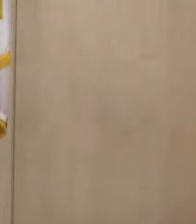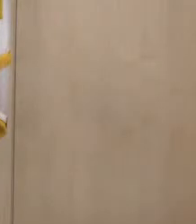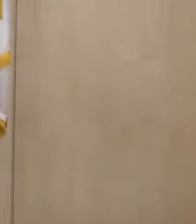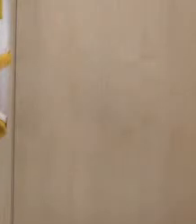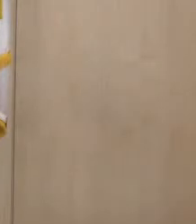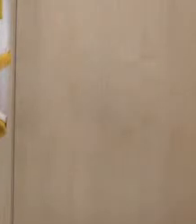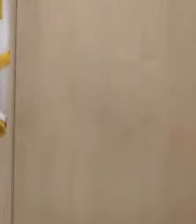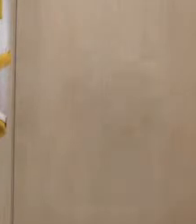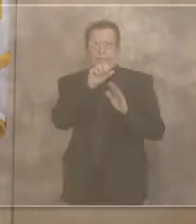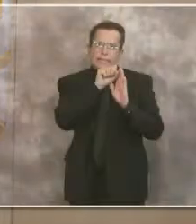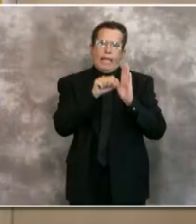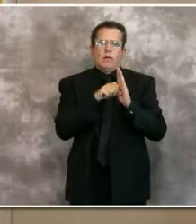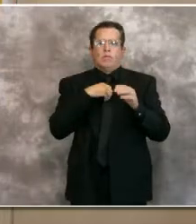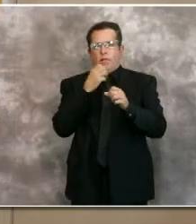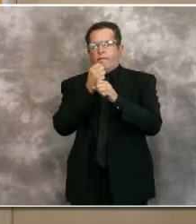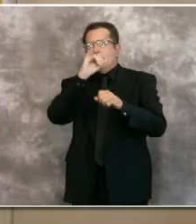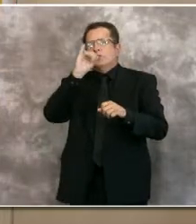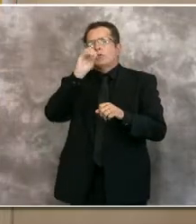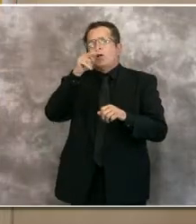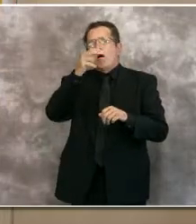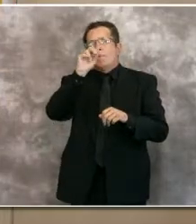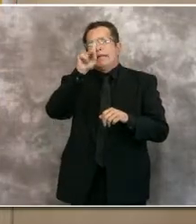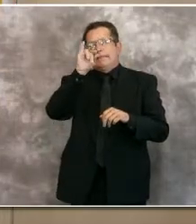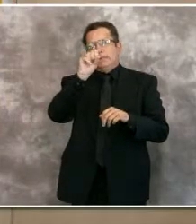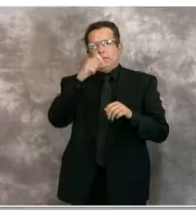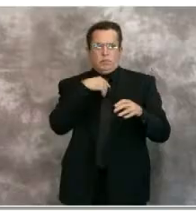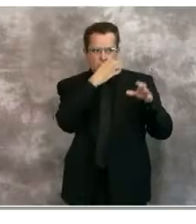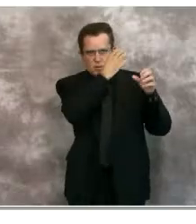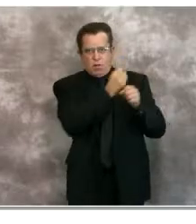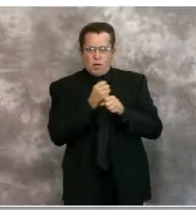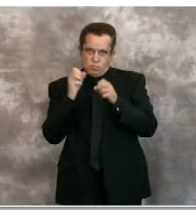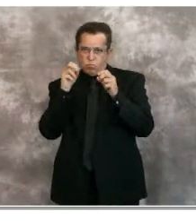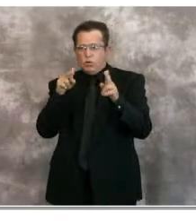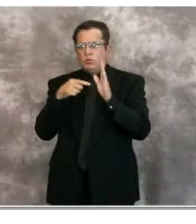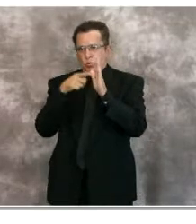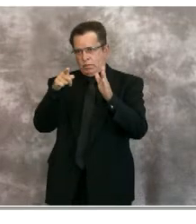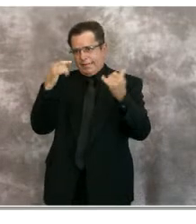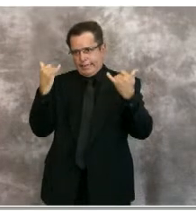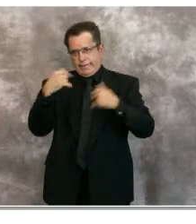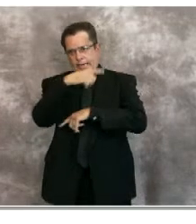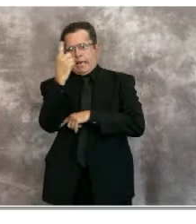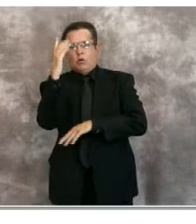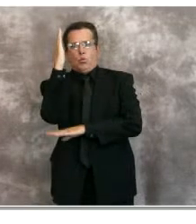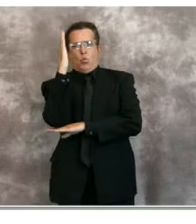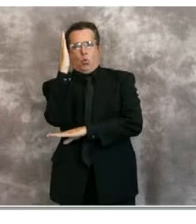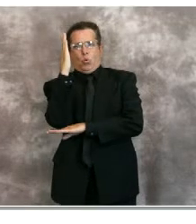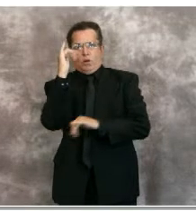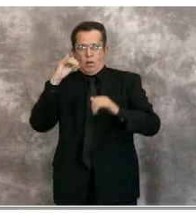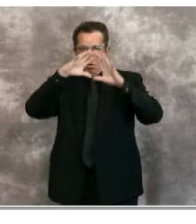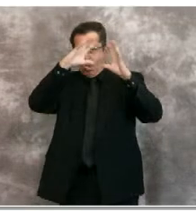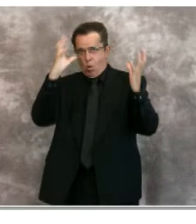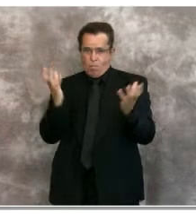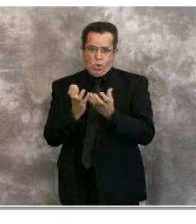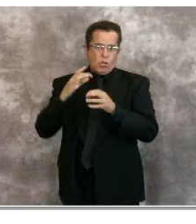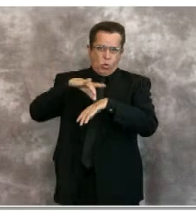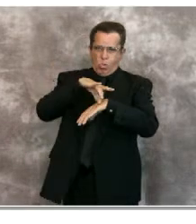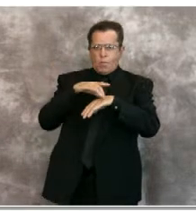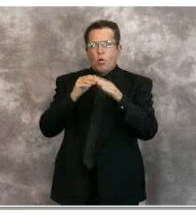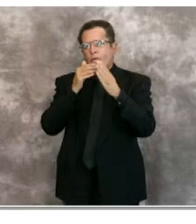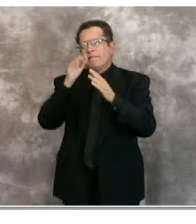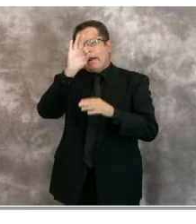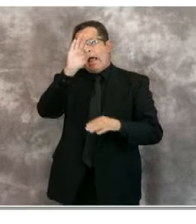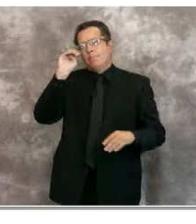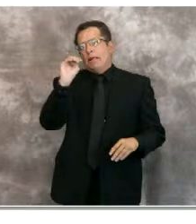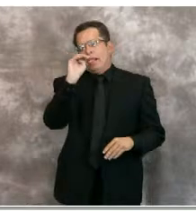we retrieved from the Johns Hopkins dashboard and was attained today around noon. Globally, there are over 9